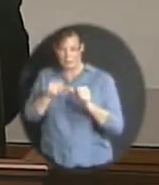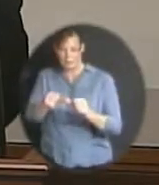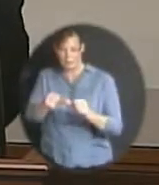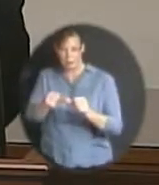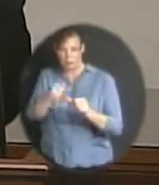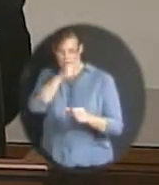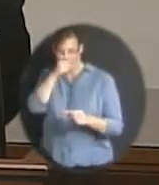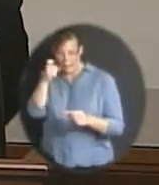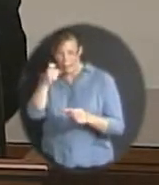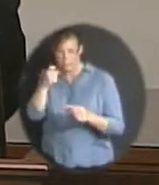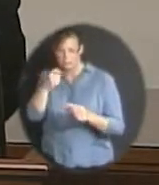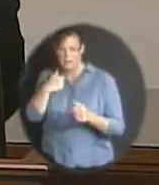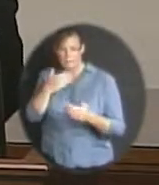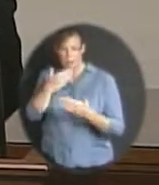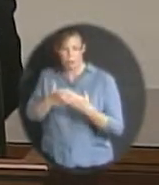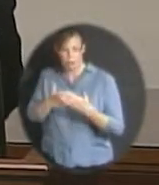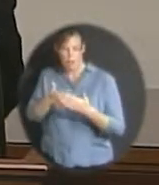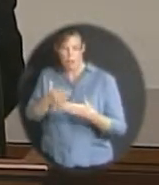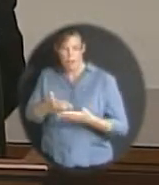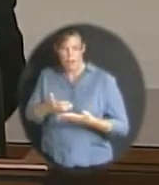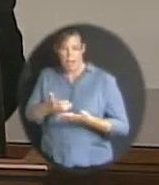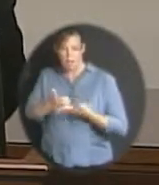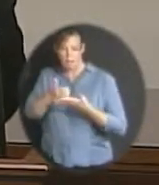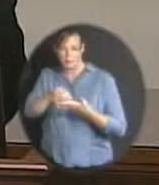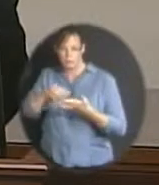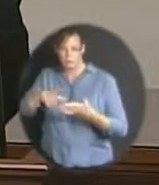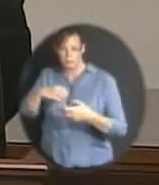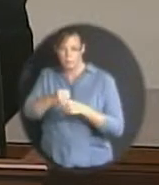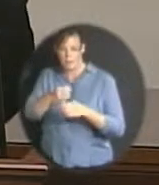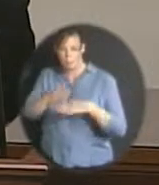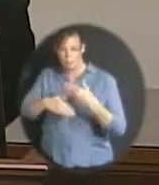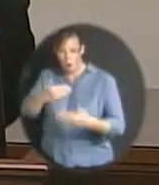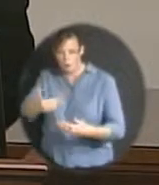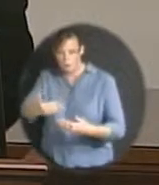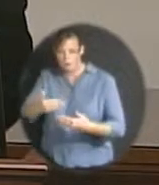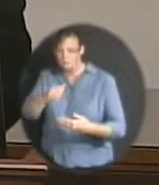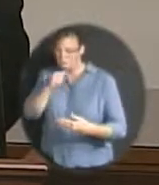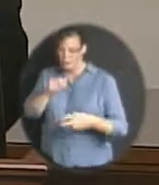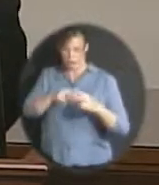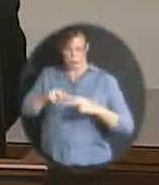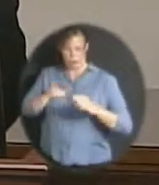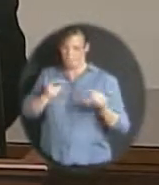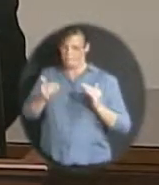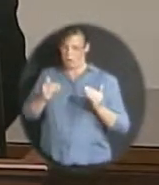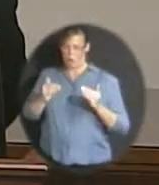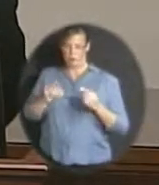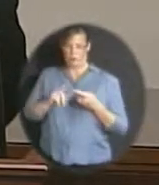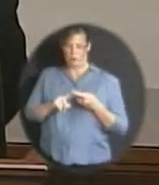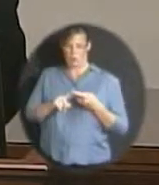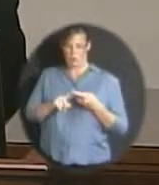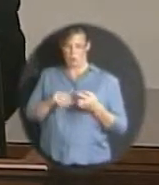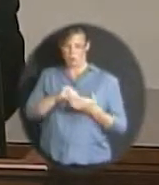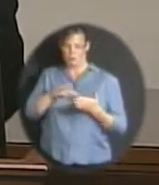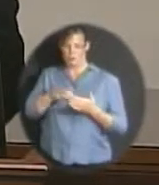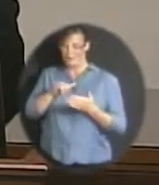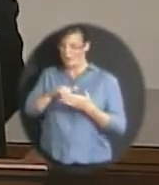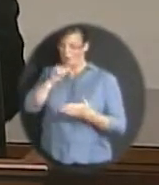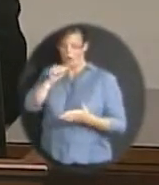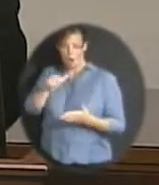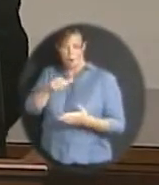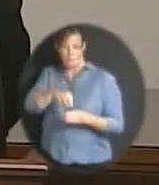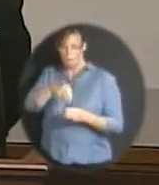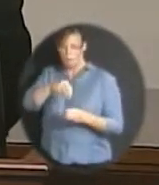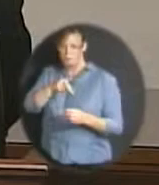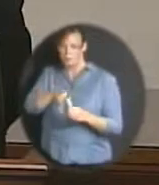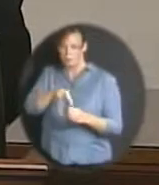because they've been effective in helping students make progress. We haven't looked at comparing it to students who are not participating,